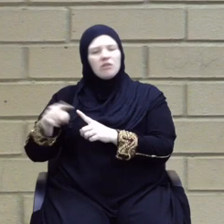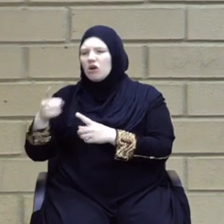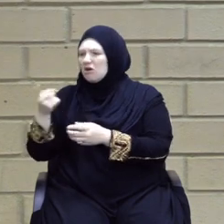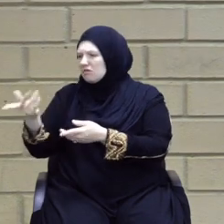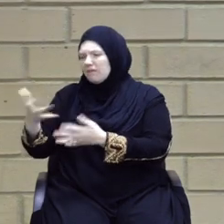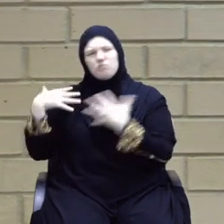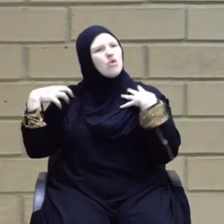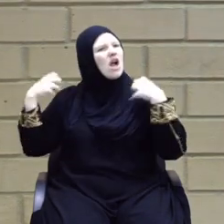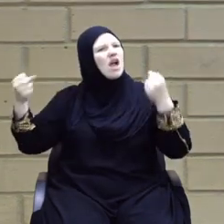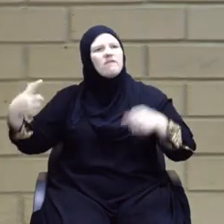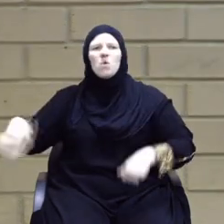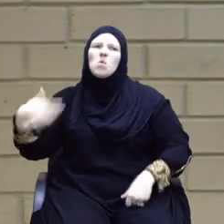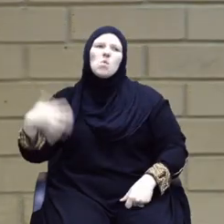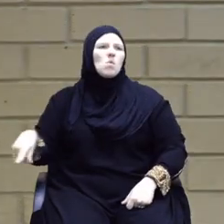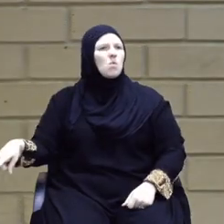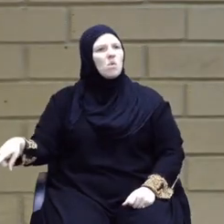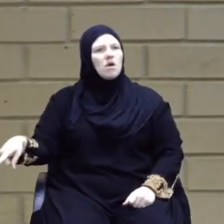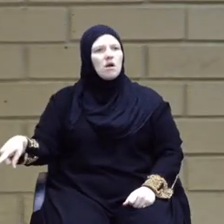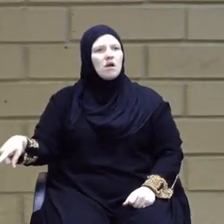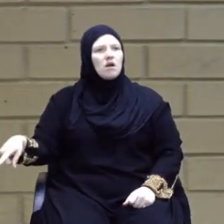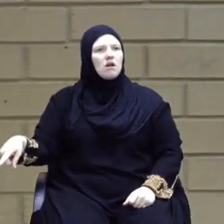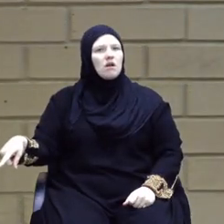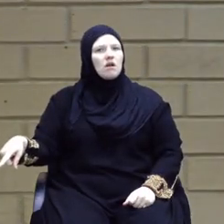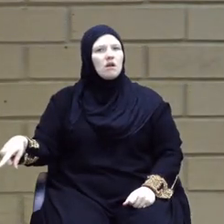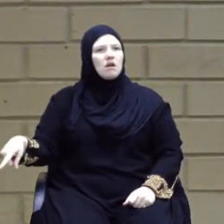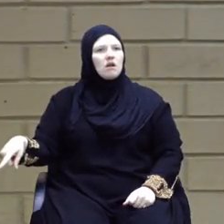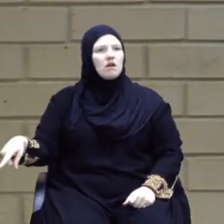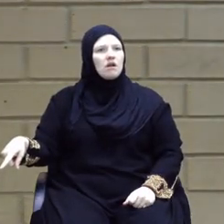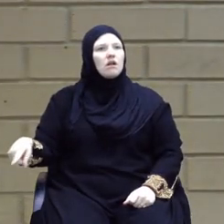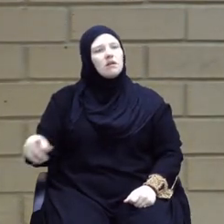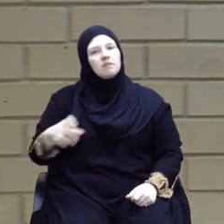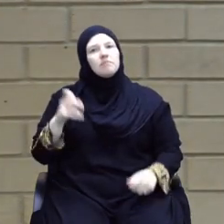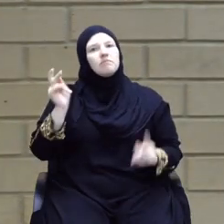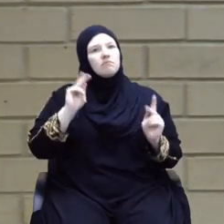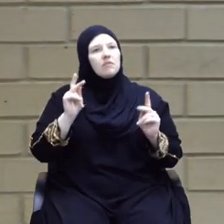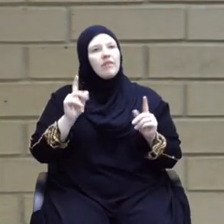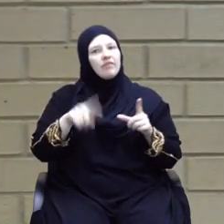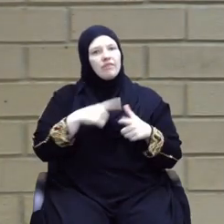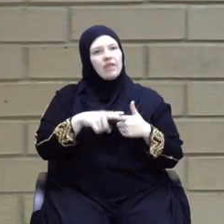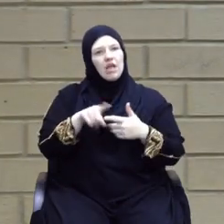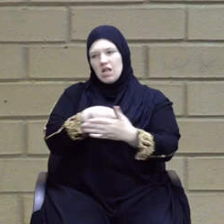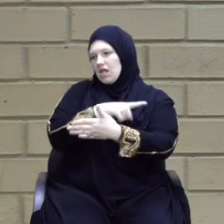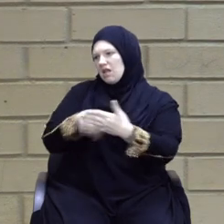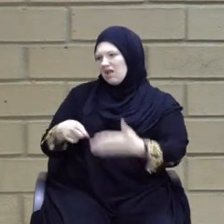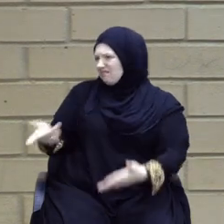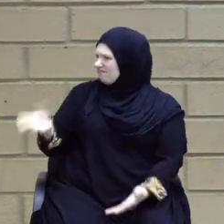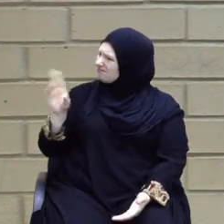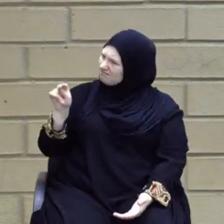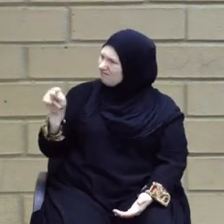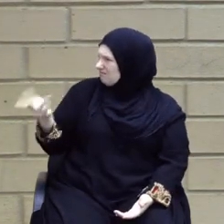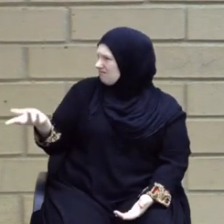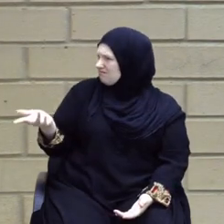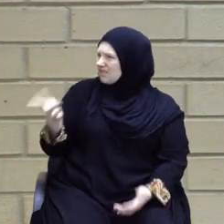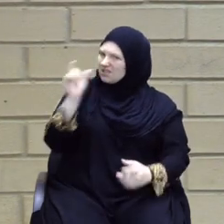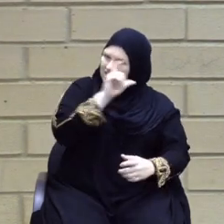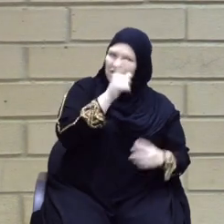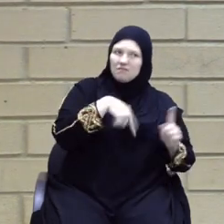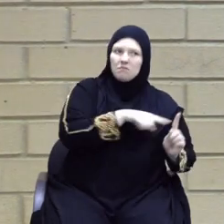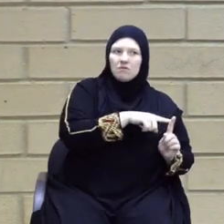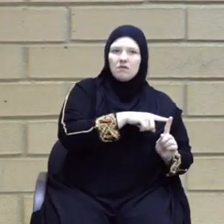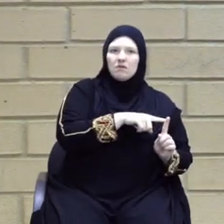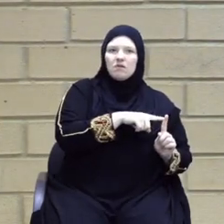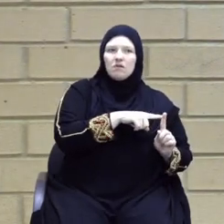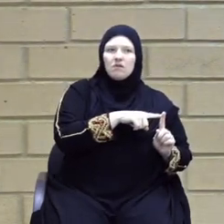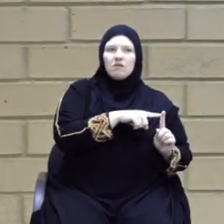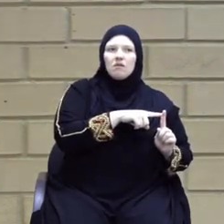And if anyone criticizes them, then you will find an outcry because the freedom of expression is